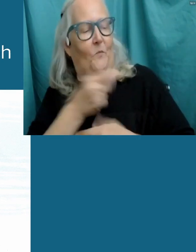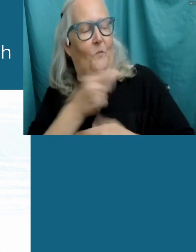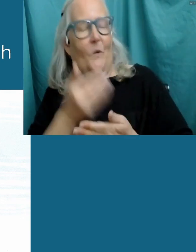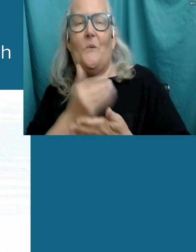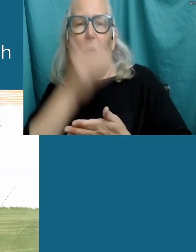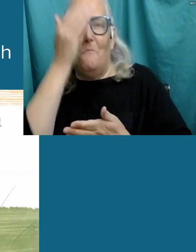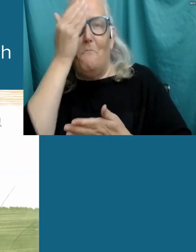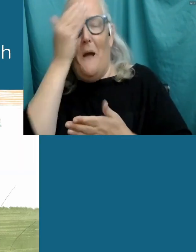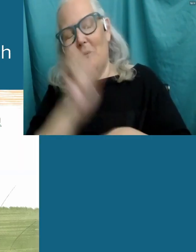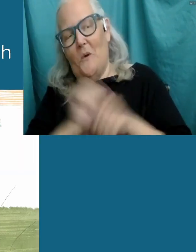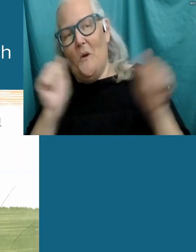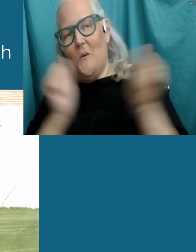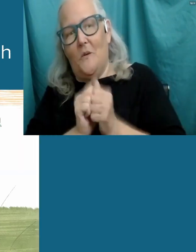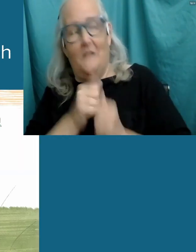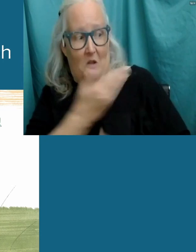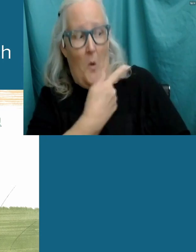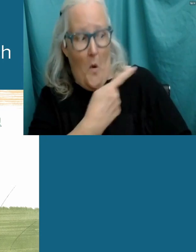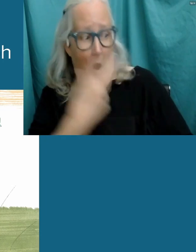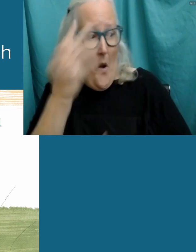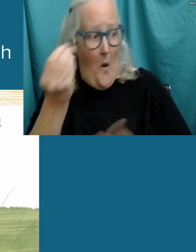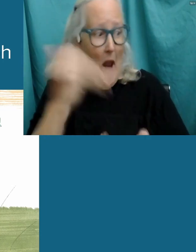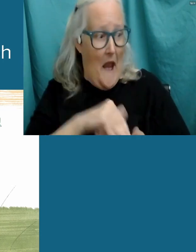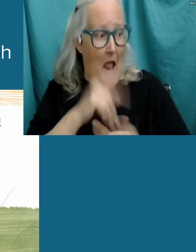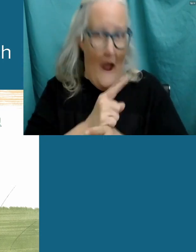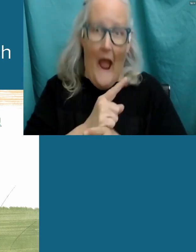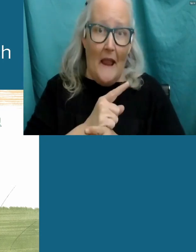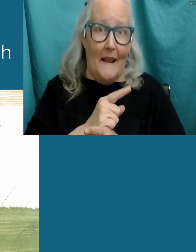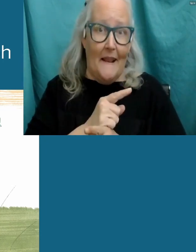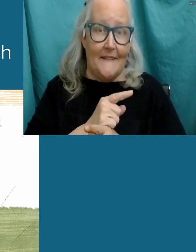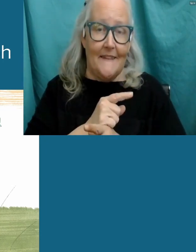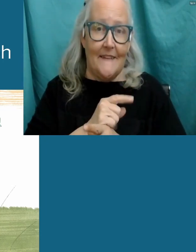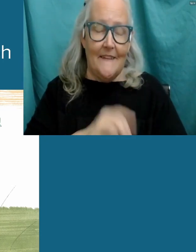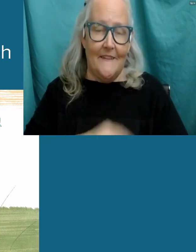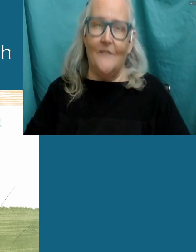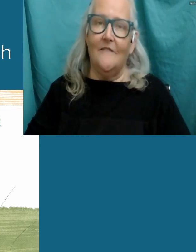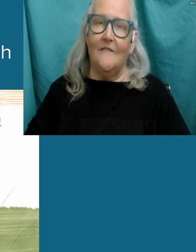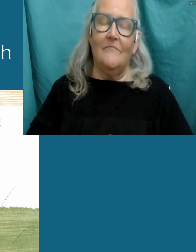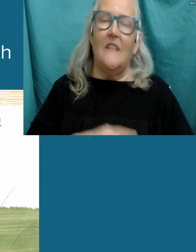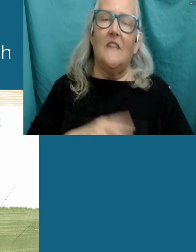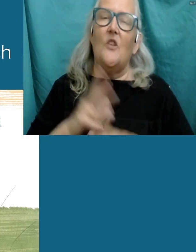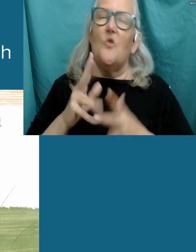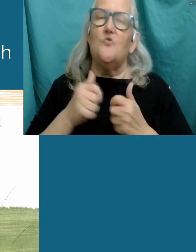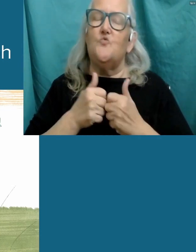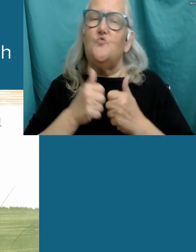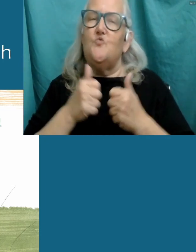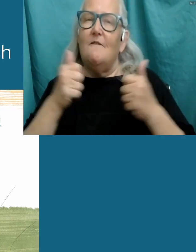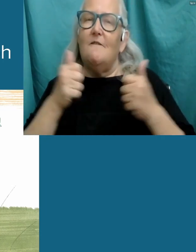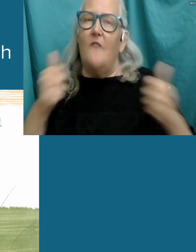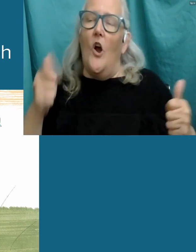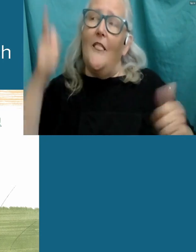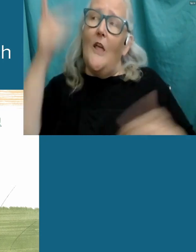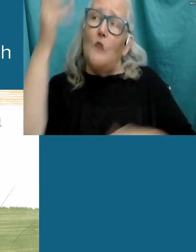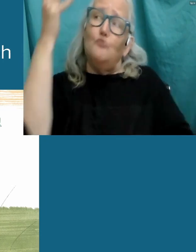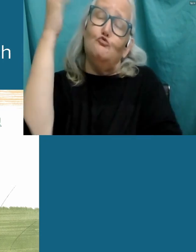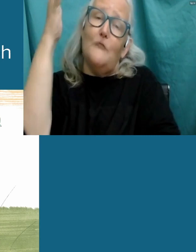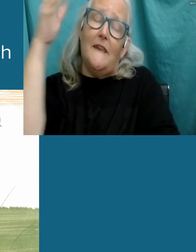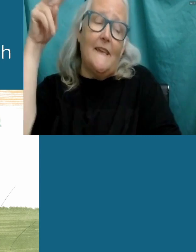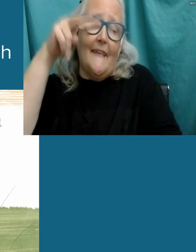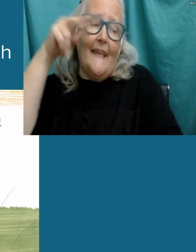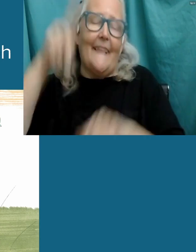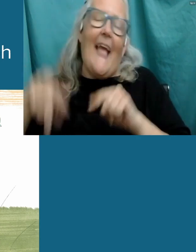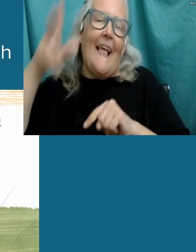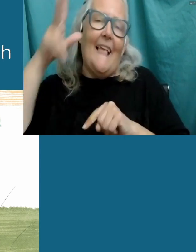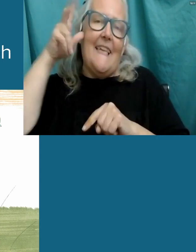you?" They are too far away for the tree to hear Agu's answer. Its